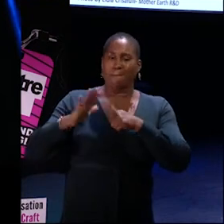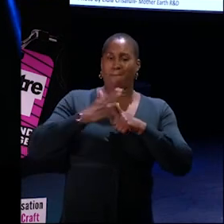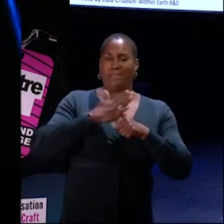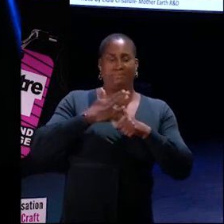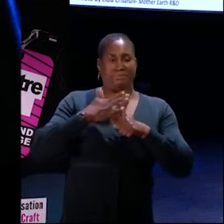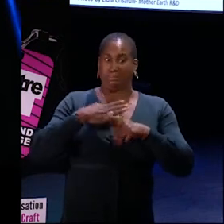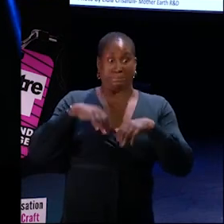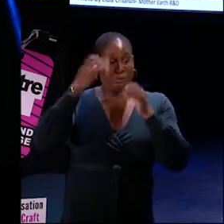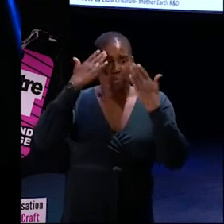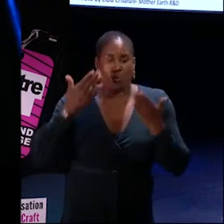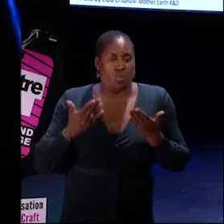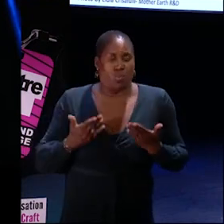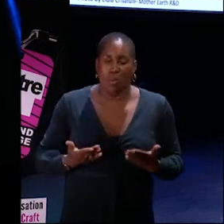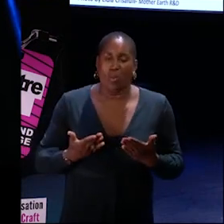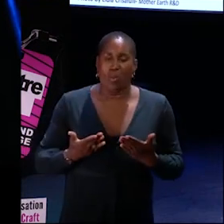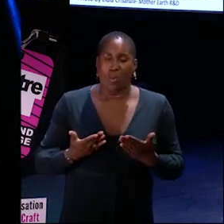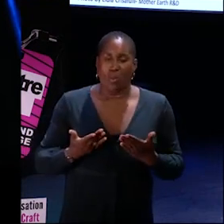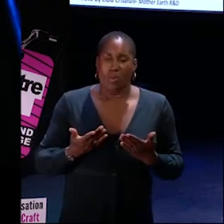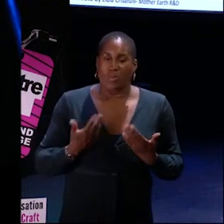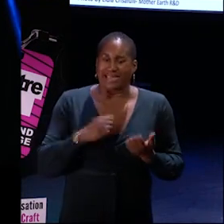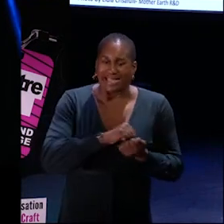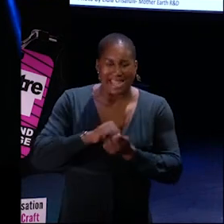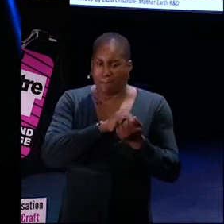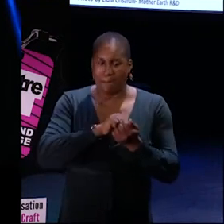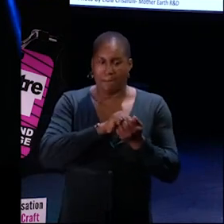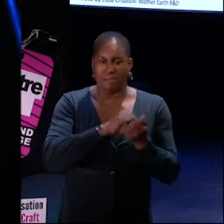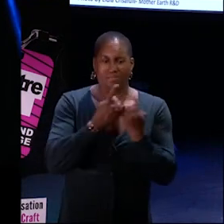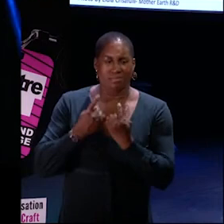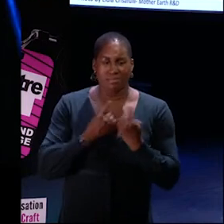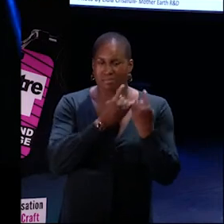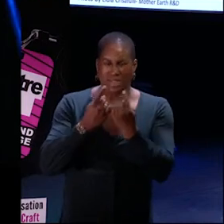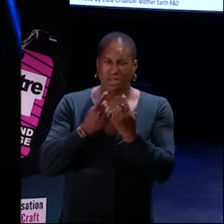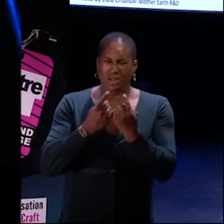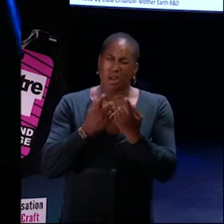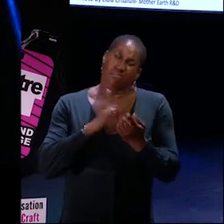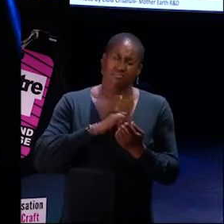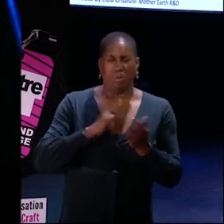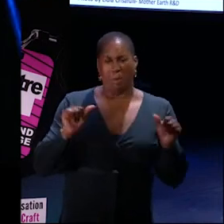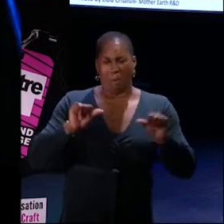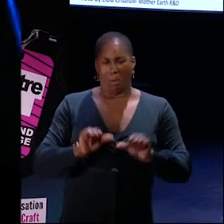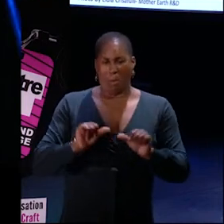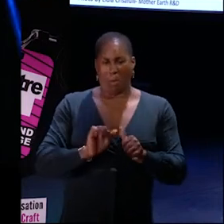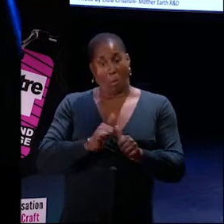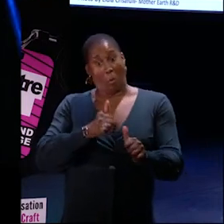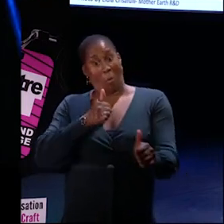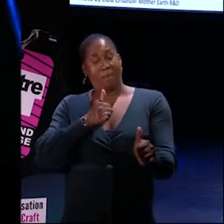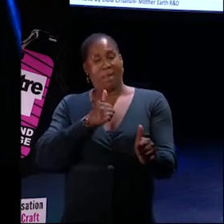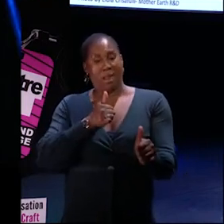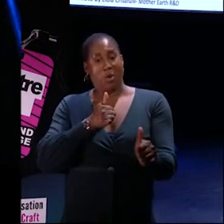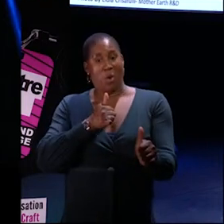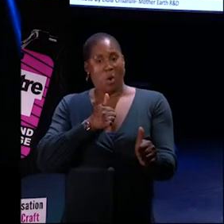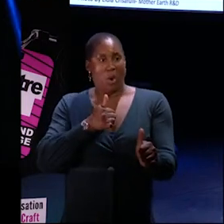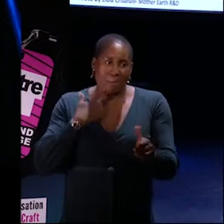have, especially as a small company. Like, you sort of make the show and you hope that people will pick it up. And a